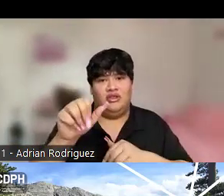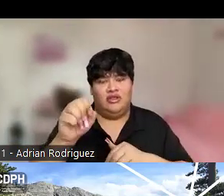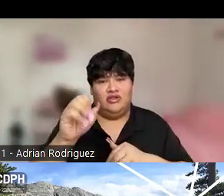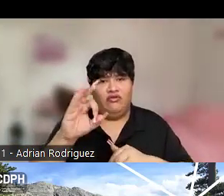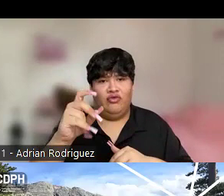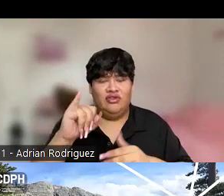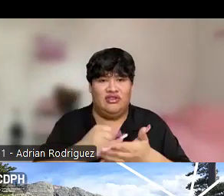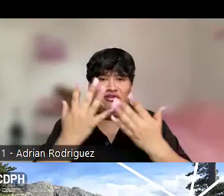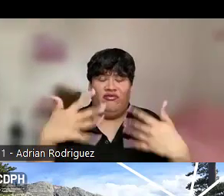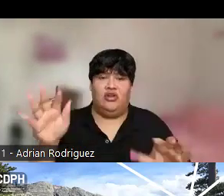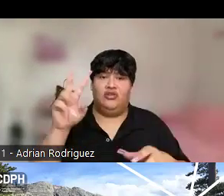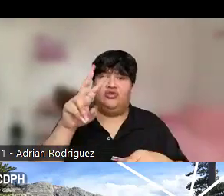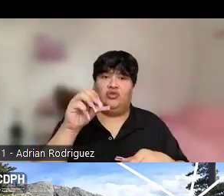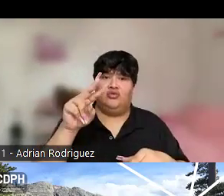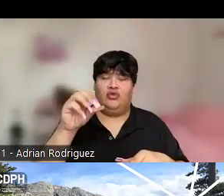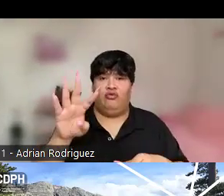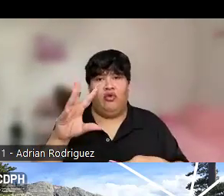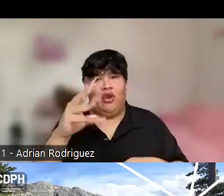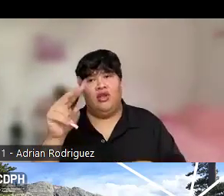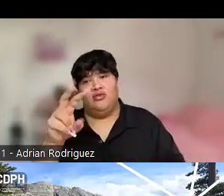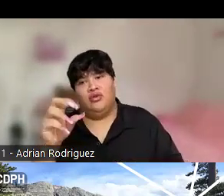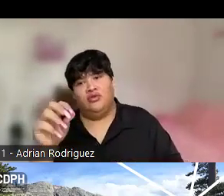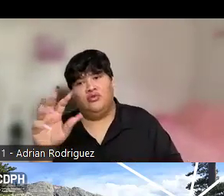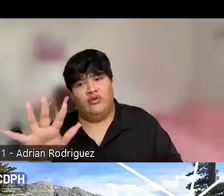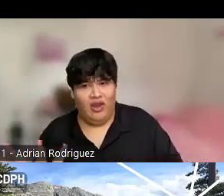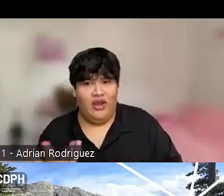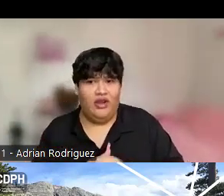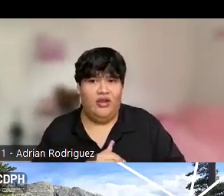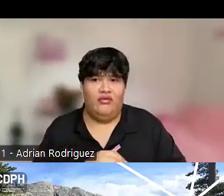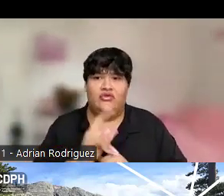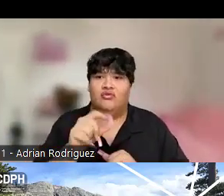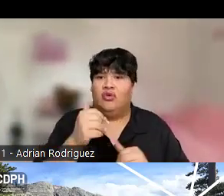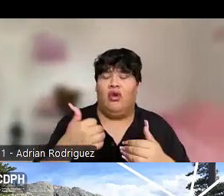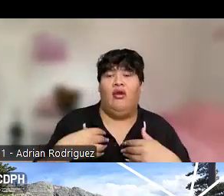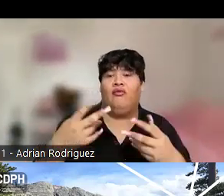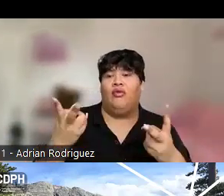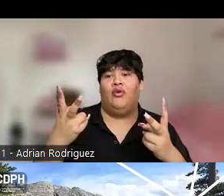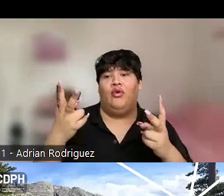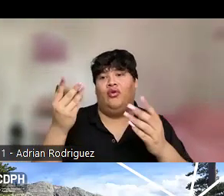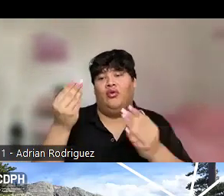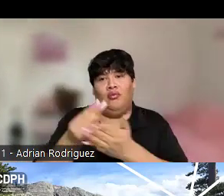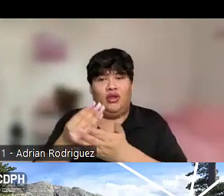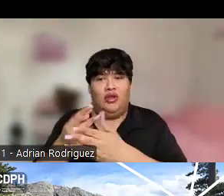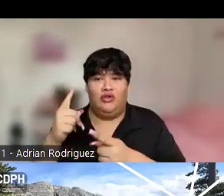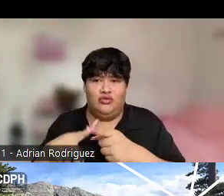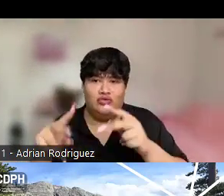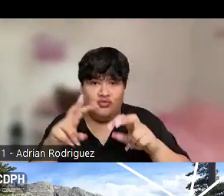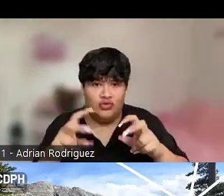2024 and 2025. So while we don't have the resource to continue local